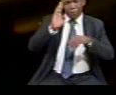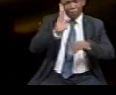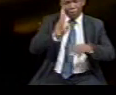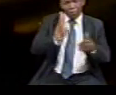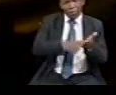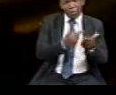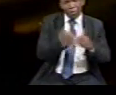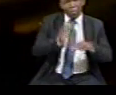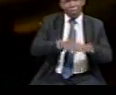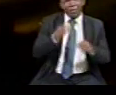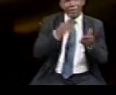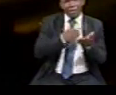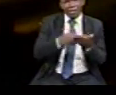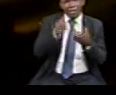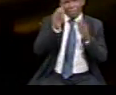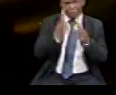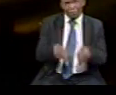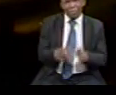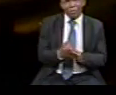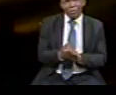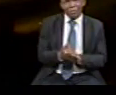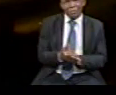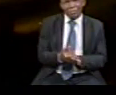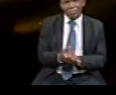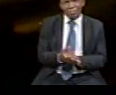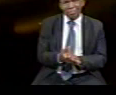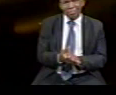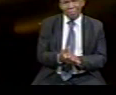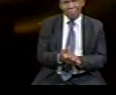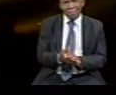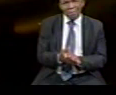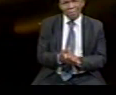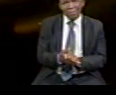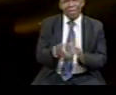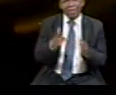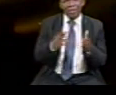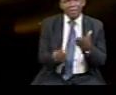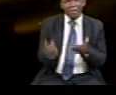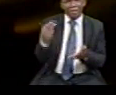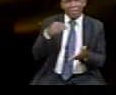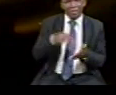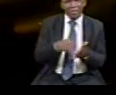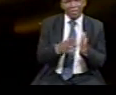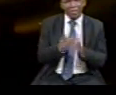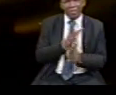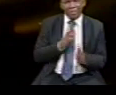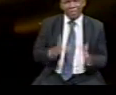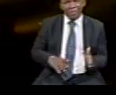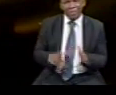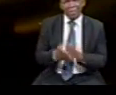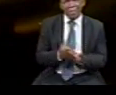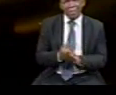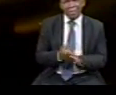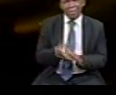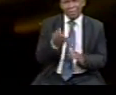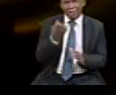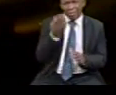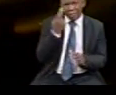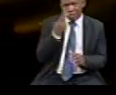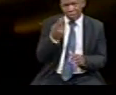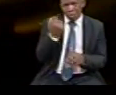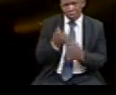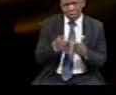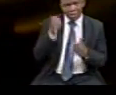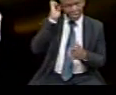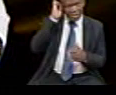inspired apostle here. Look at Revelation, the resurrected Jesus. What has he got to say about his